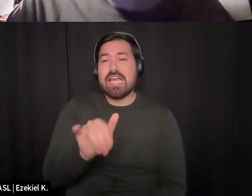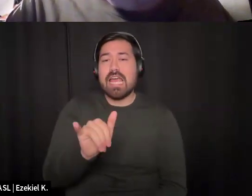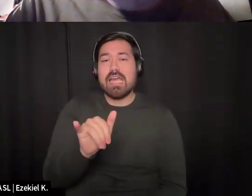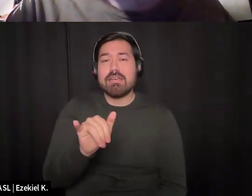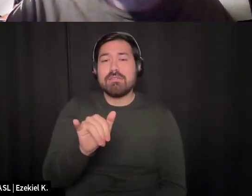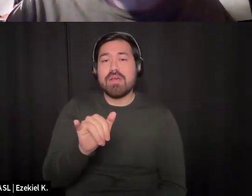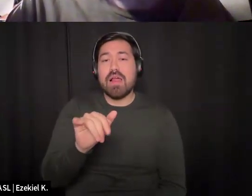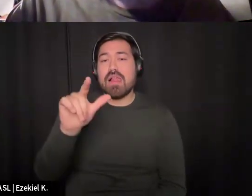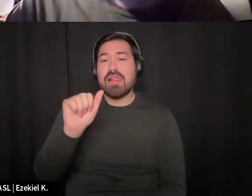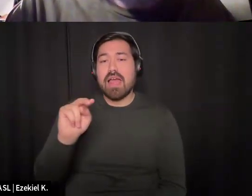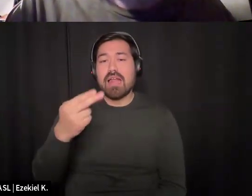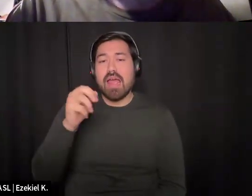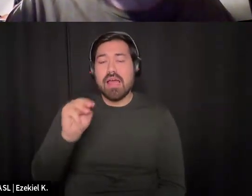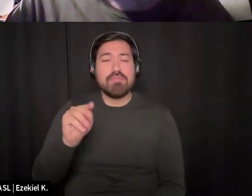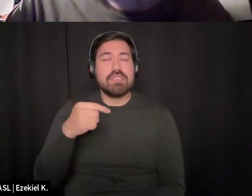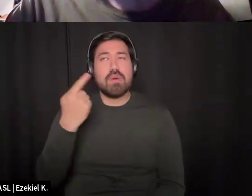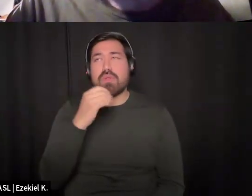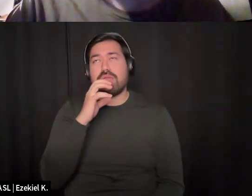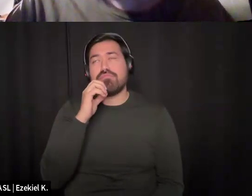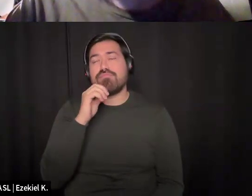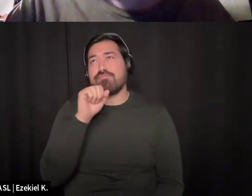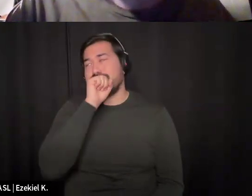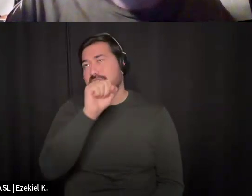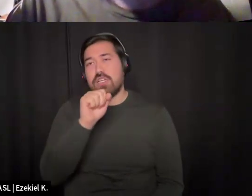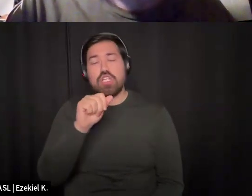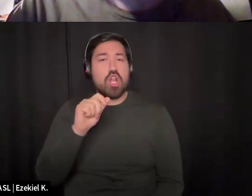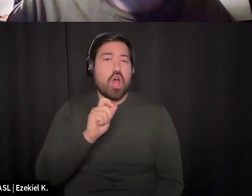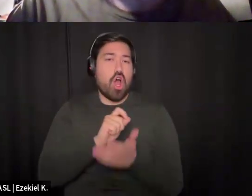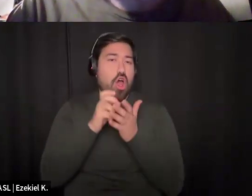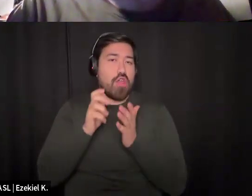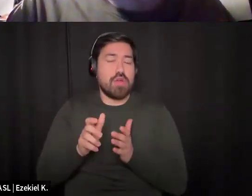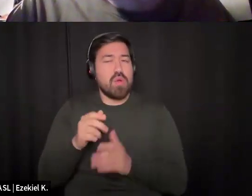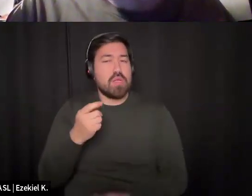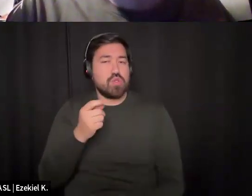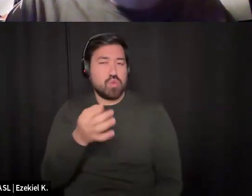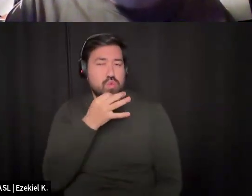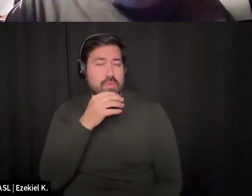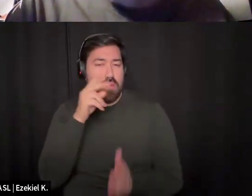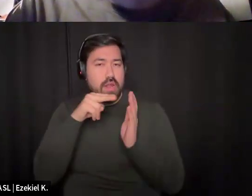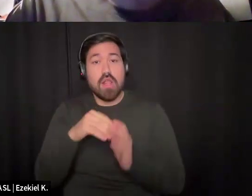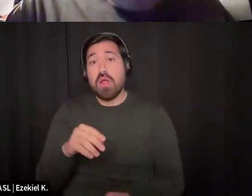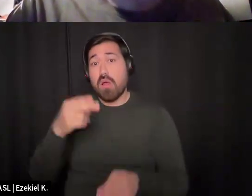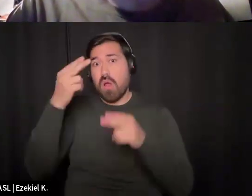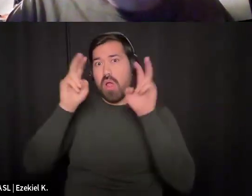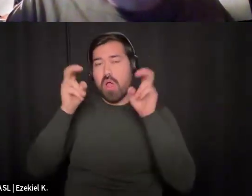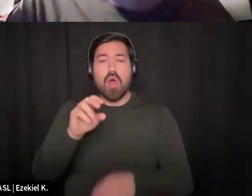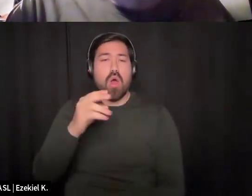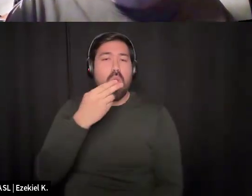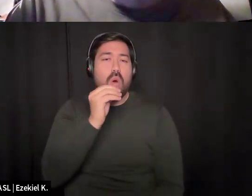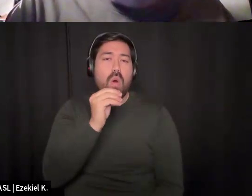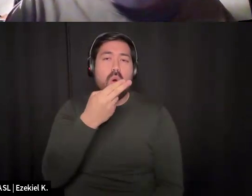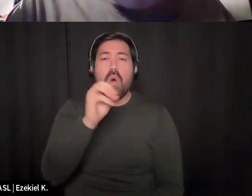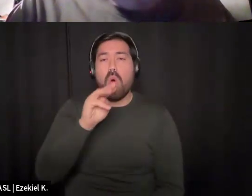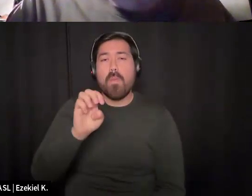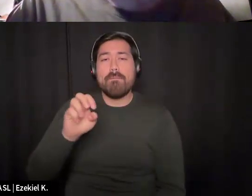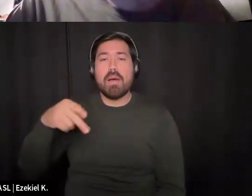was somebody who I adore, an author. We're going to be reading one of his books, The Home Place, for Birdability Book Club